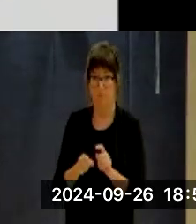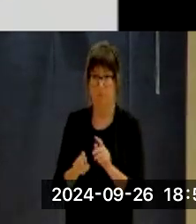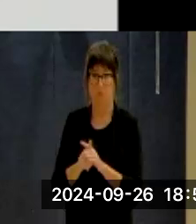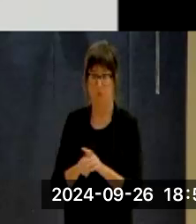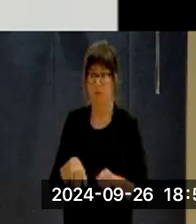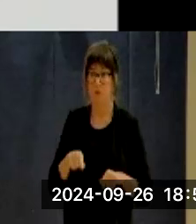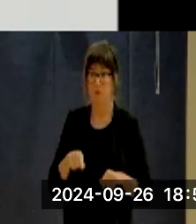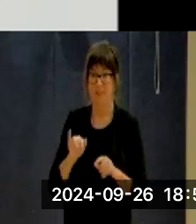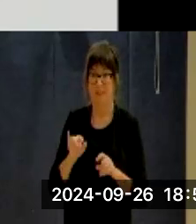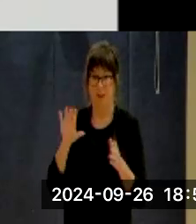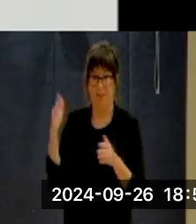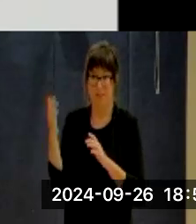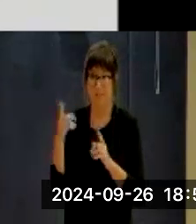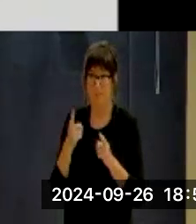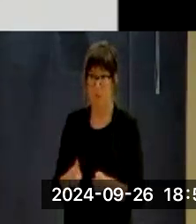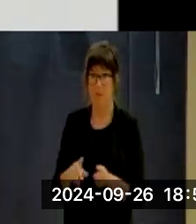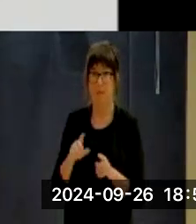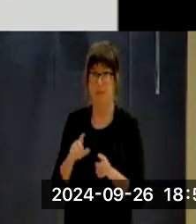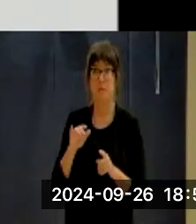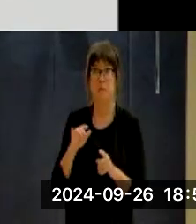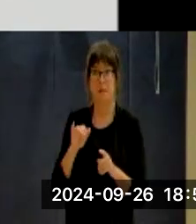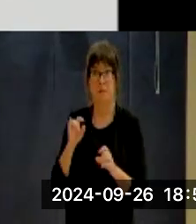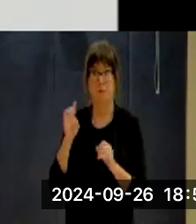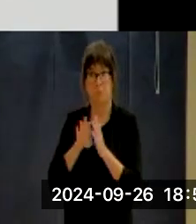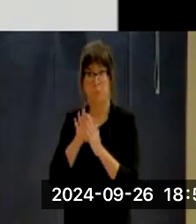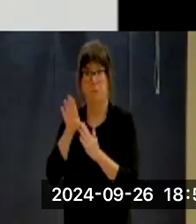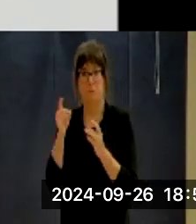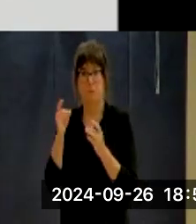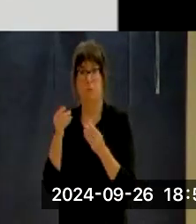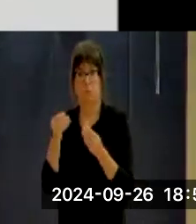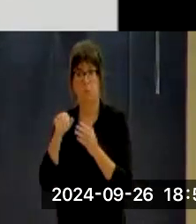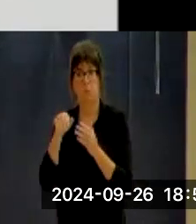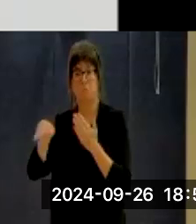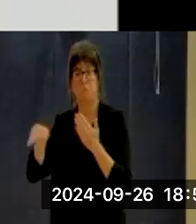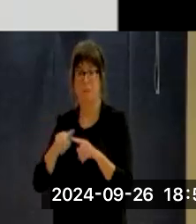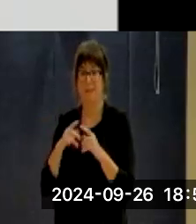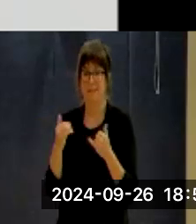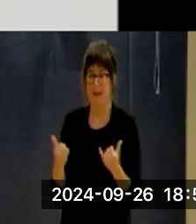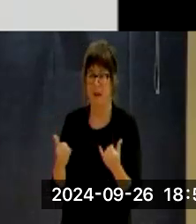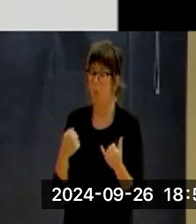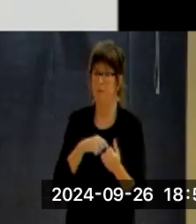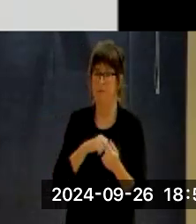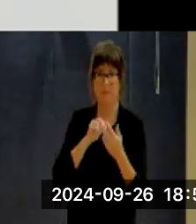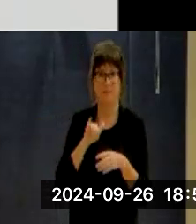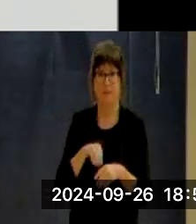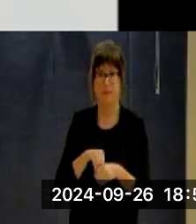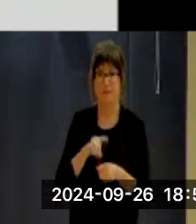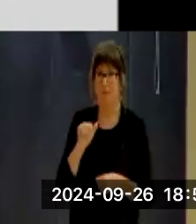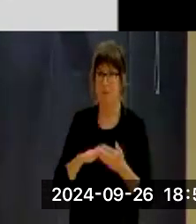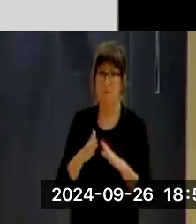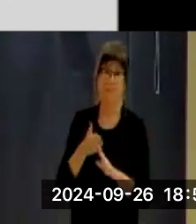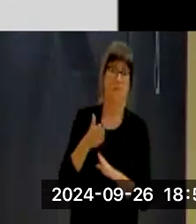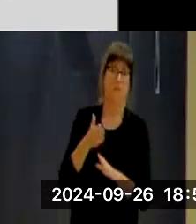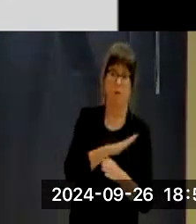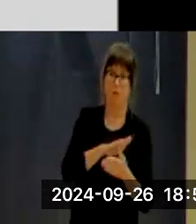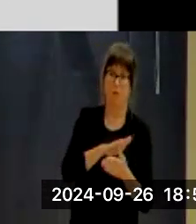moment of COVID has passed, that medical triaging for people in the disability community is something that we faced way before COVID and